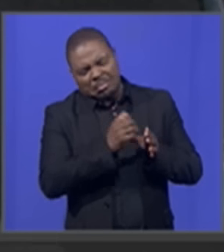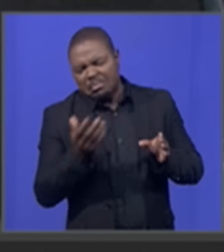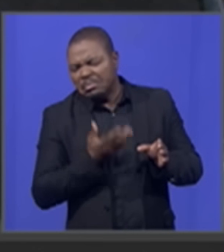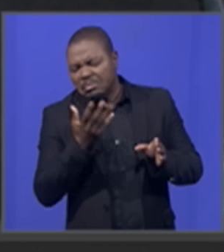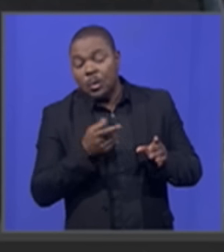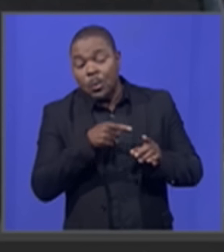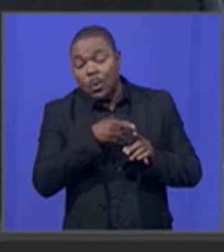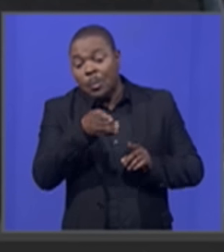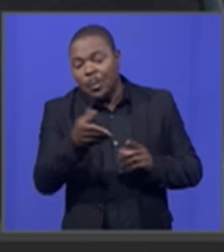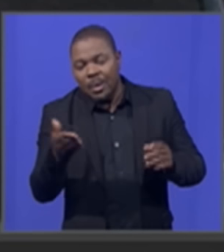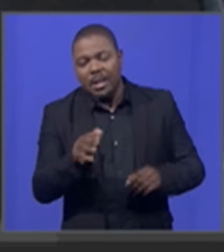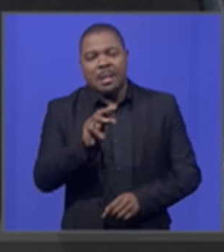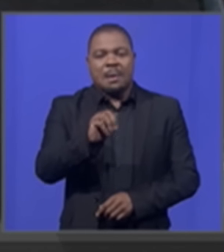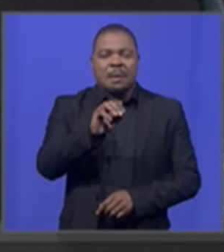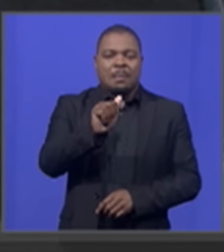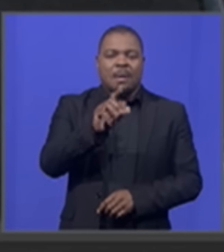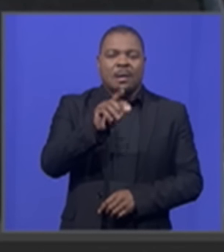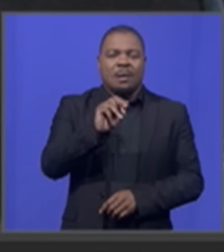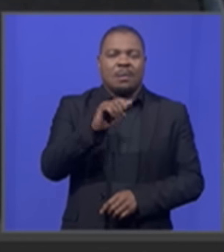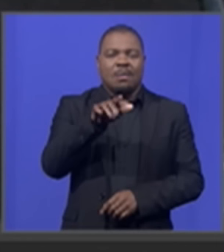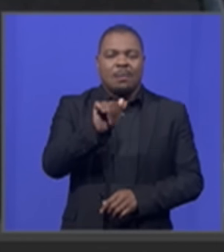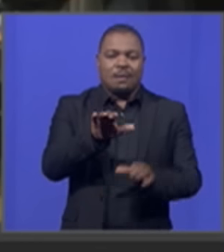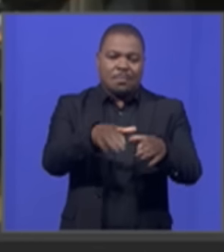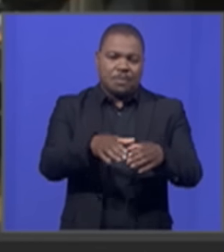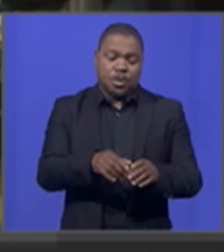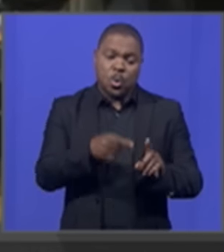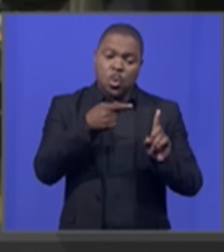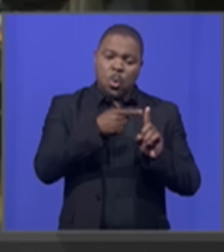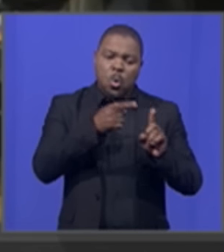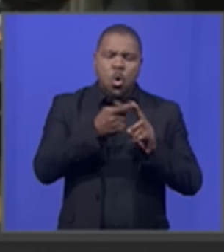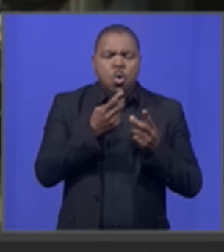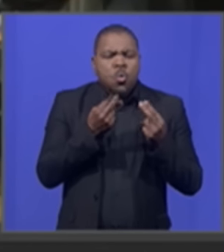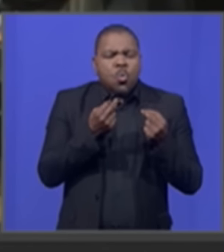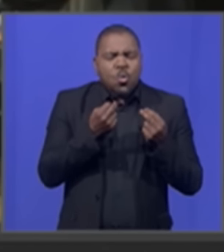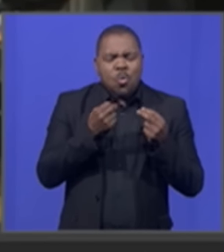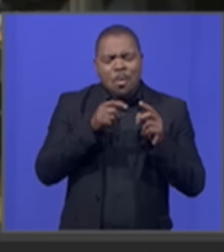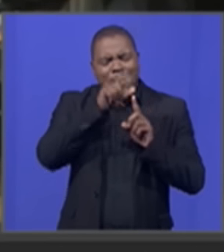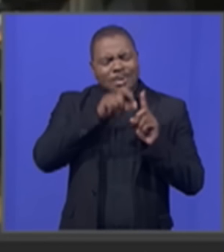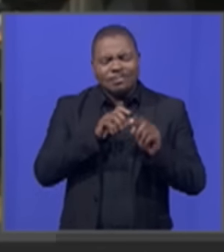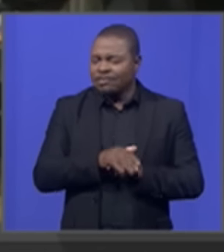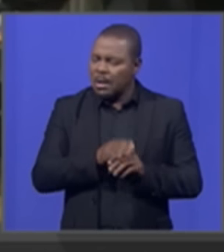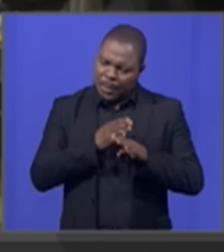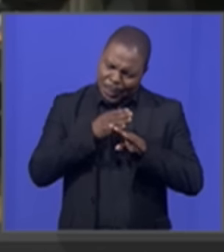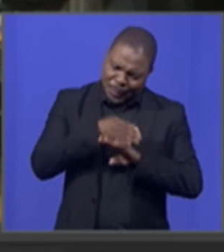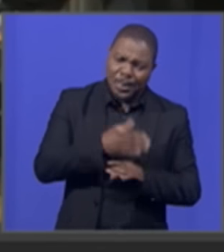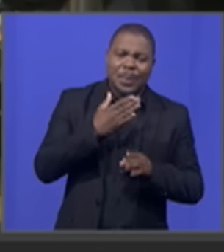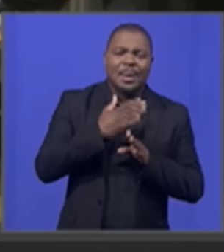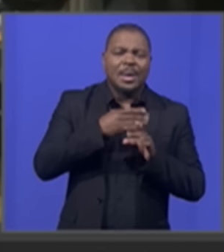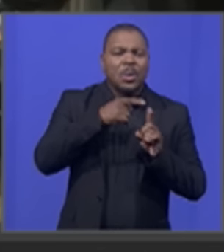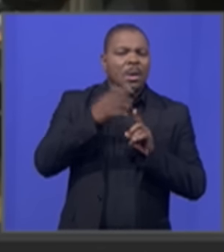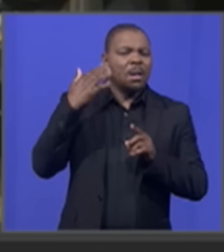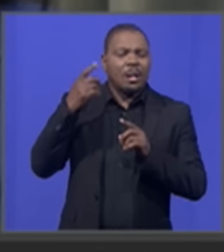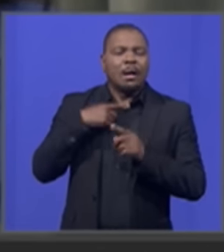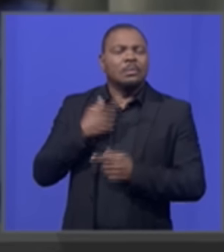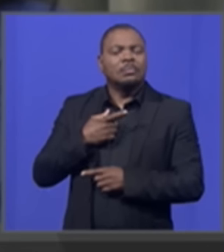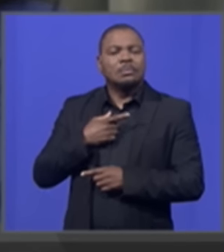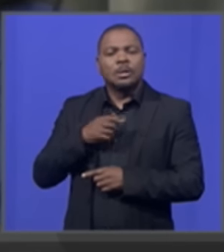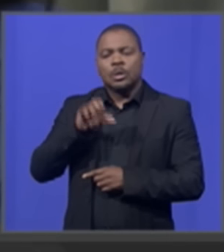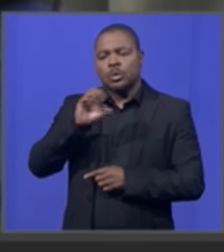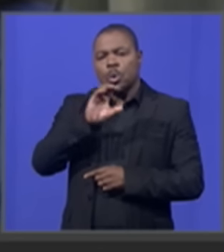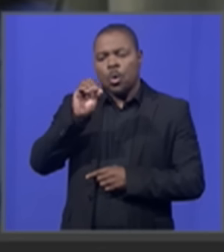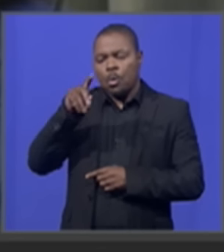ya Matlanka. Johnson ga se setla boswana go dinyakišišo tša bomenetša fao a šometšego lekala la Scorpions go